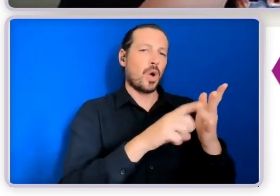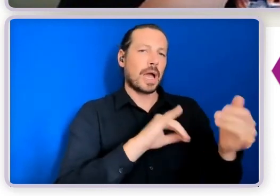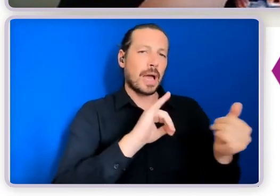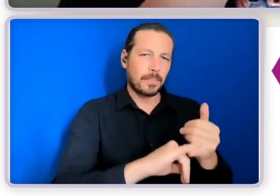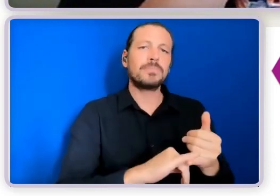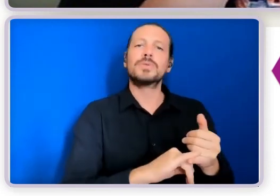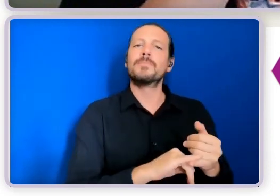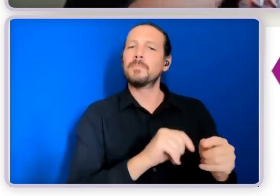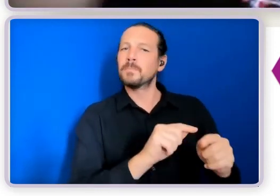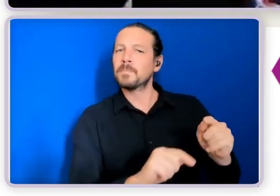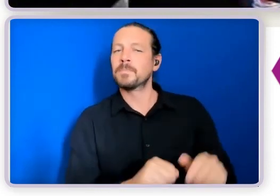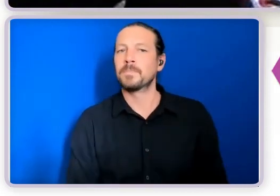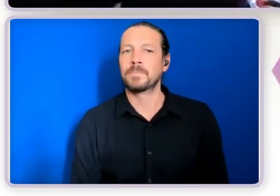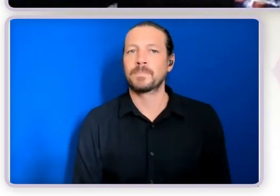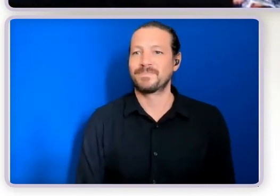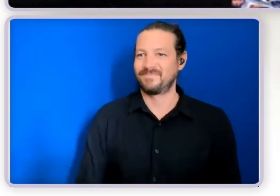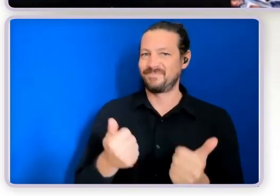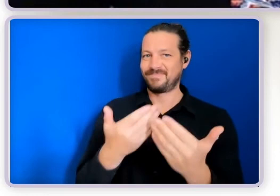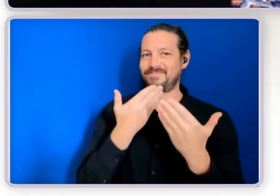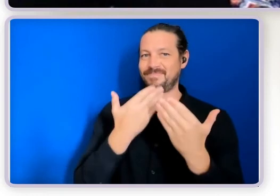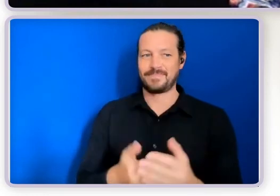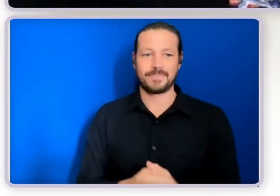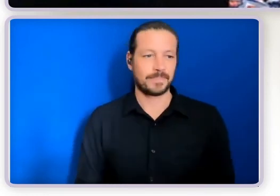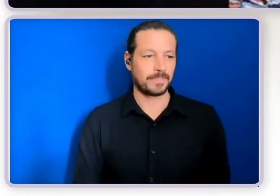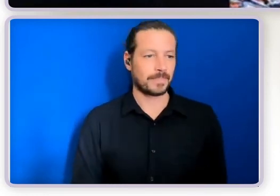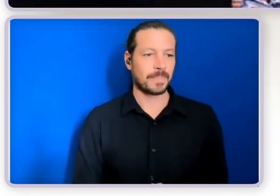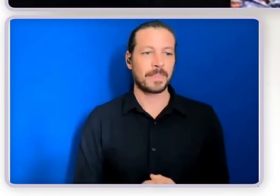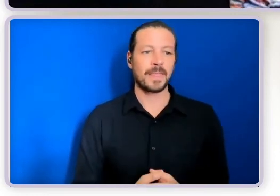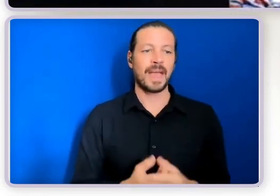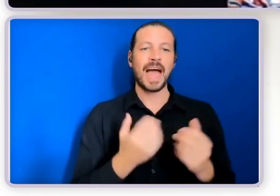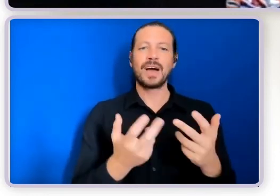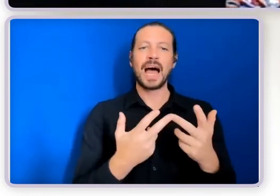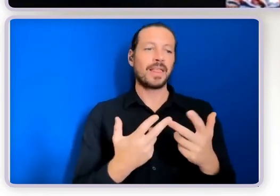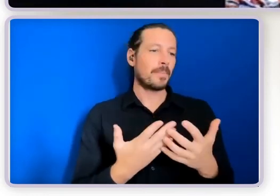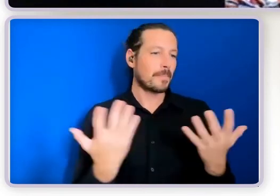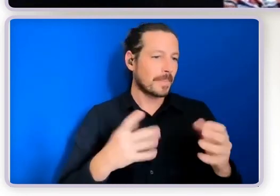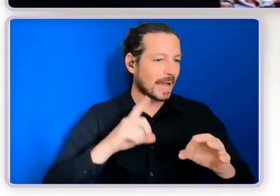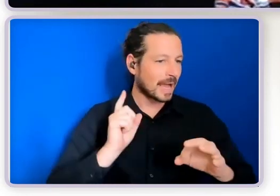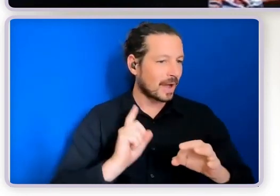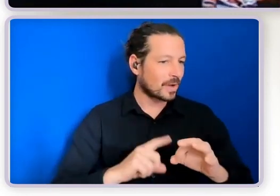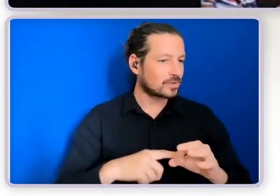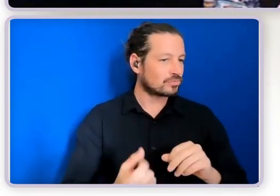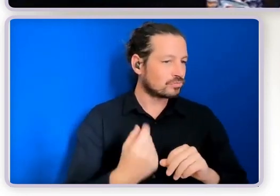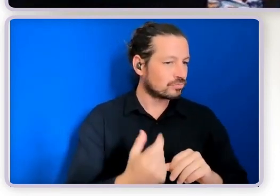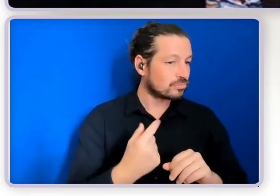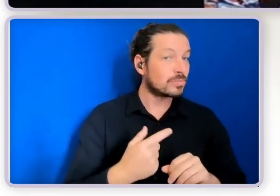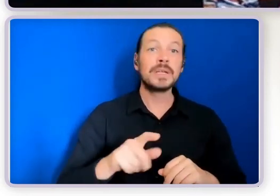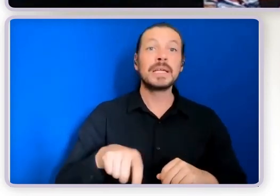Great. Thank you, Julie. We've got some big questions coming in. Next one.